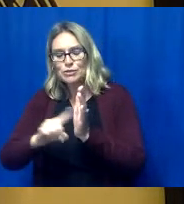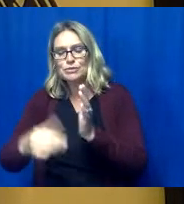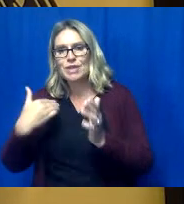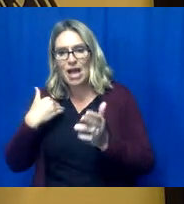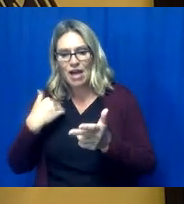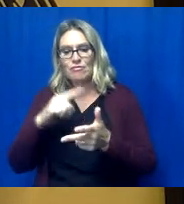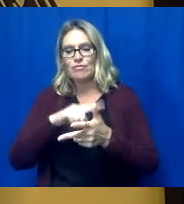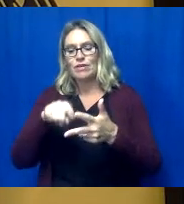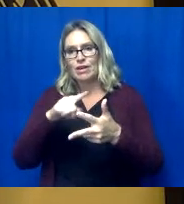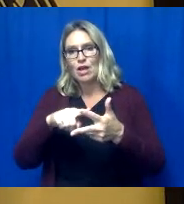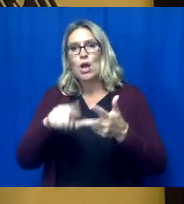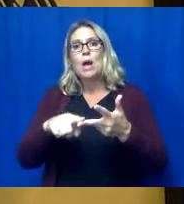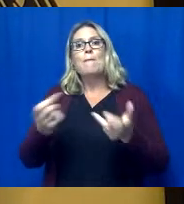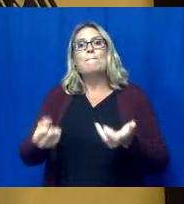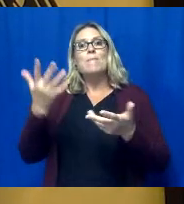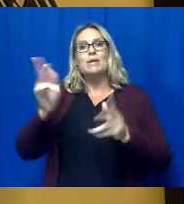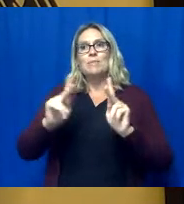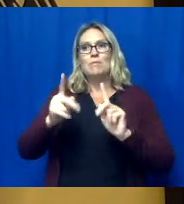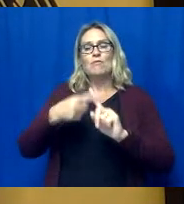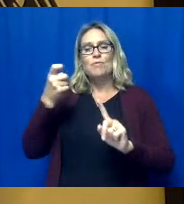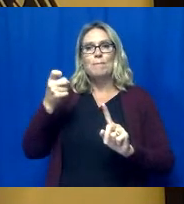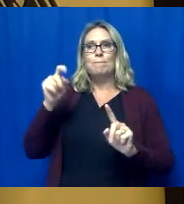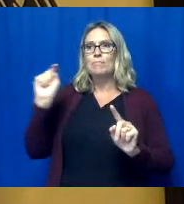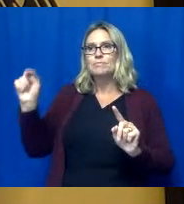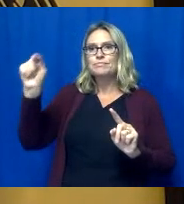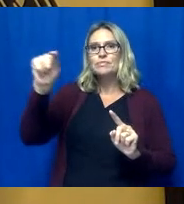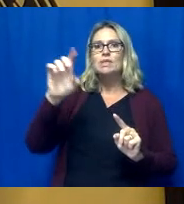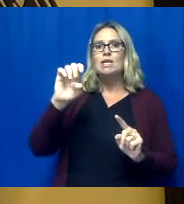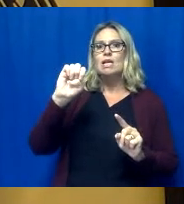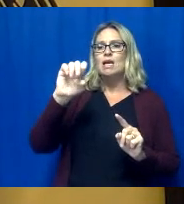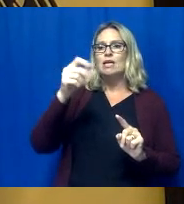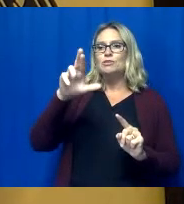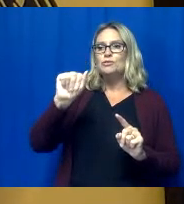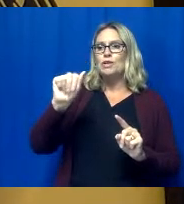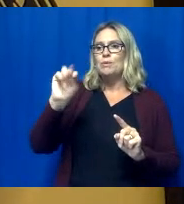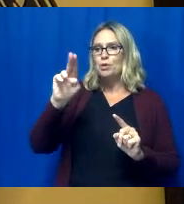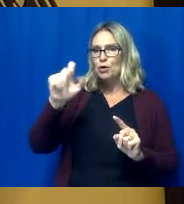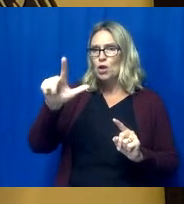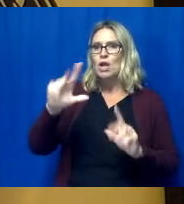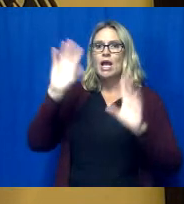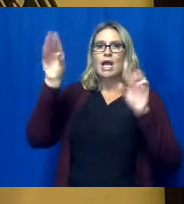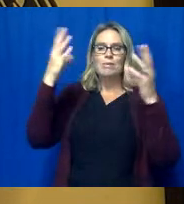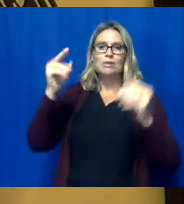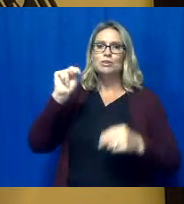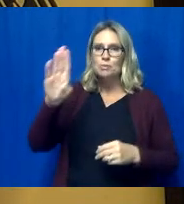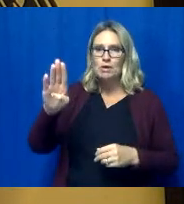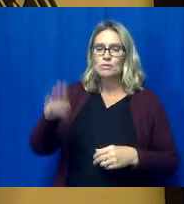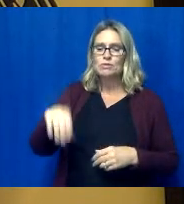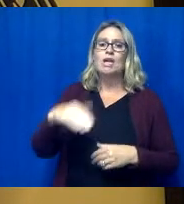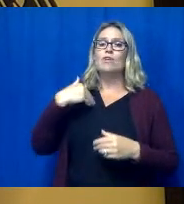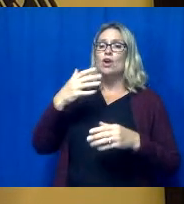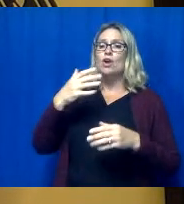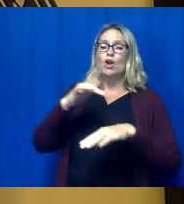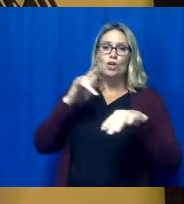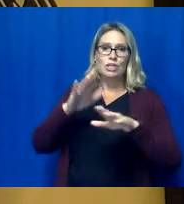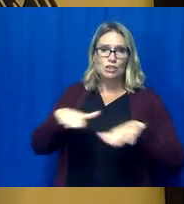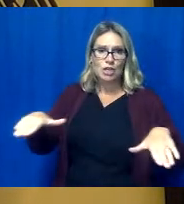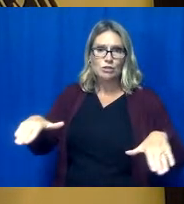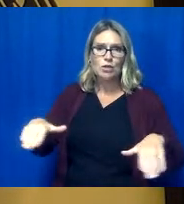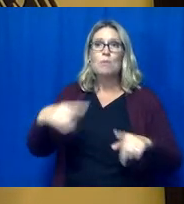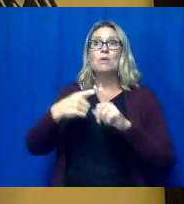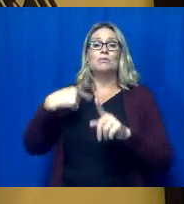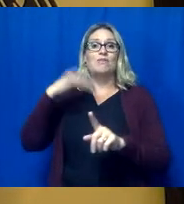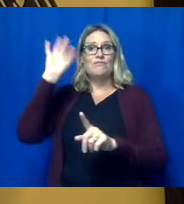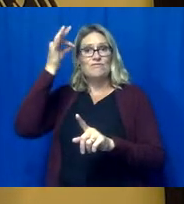we have multiple partners from extramural, Ambulance New Brunswick, education, early childhood, and we also have at the federal level the